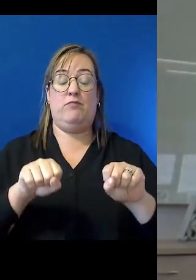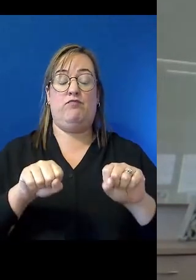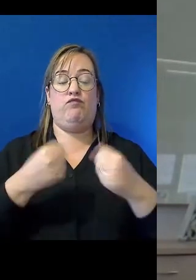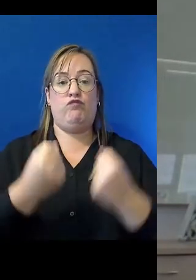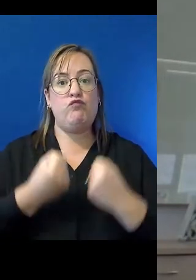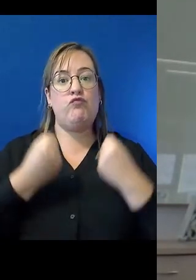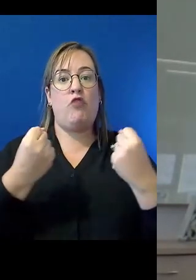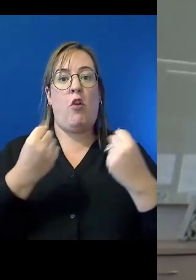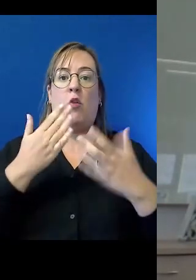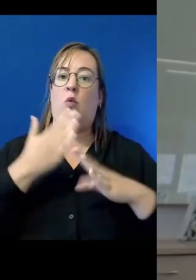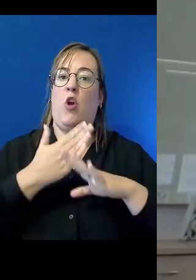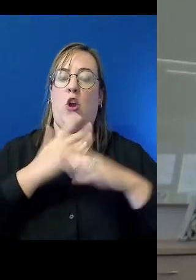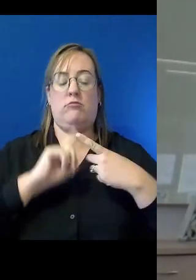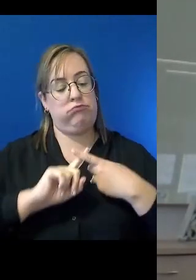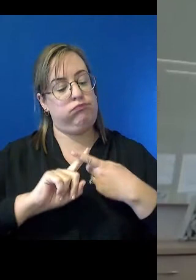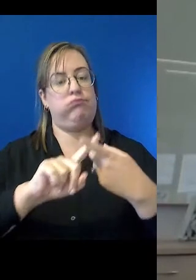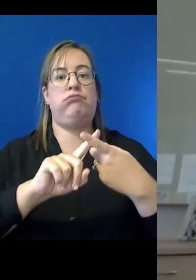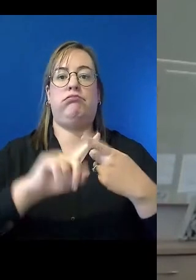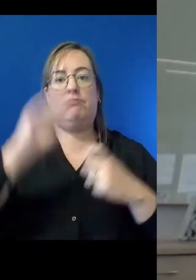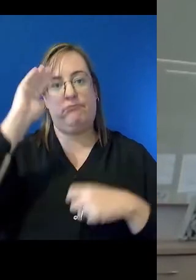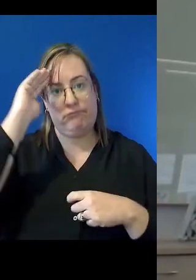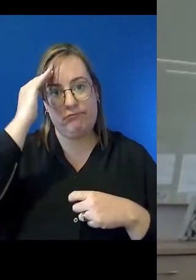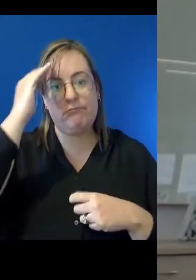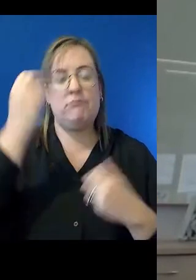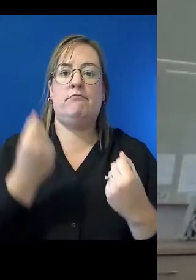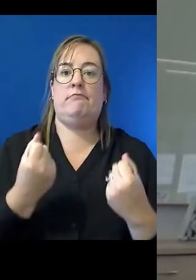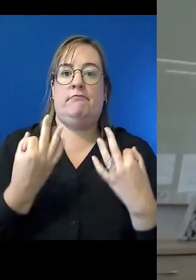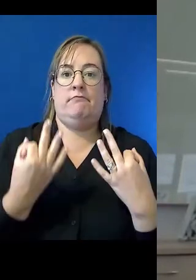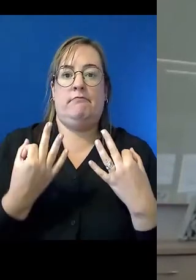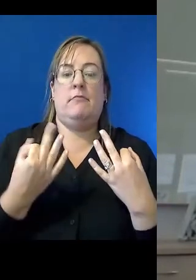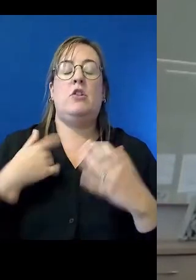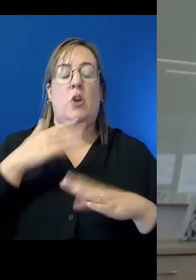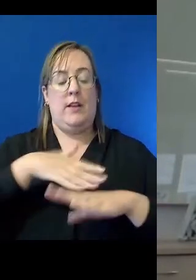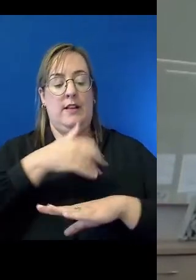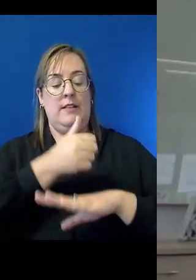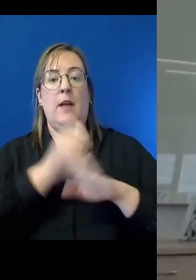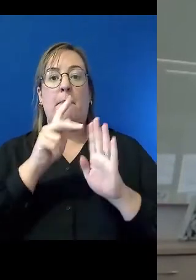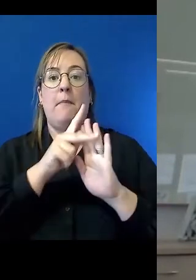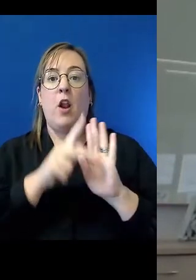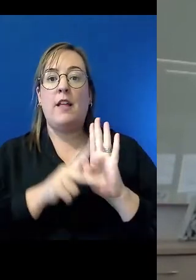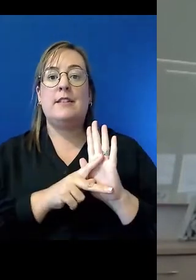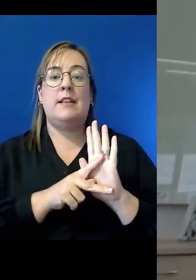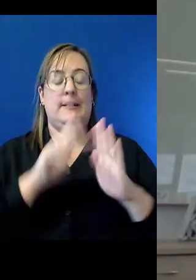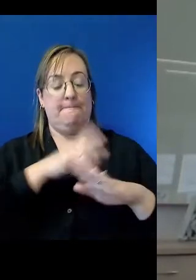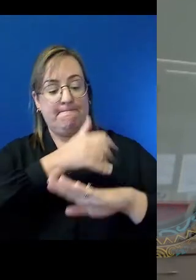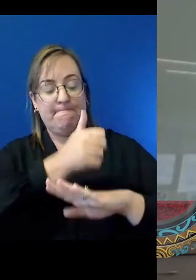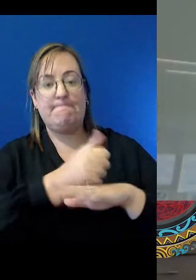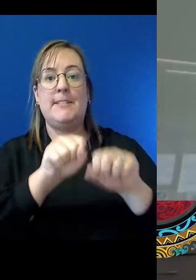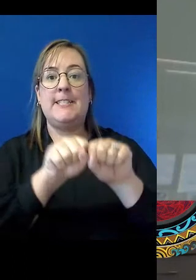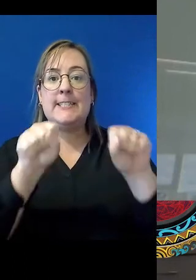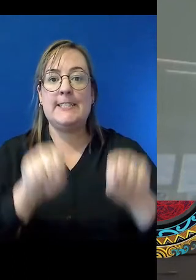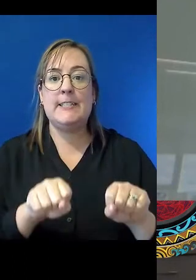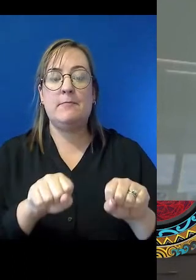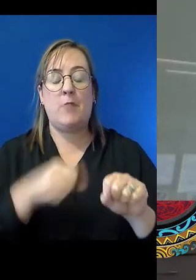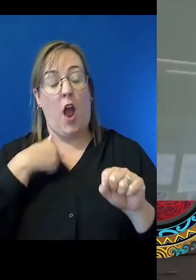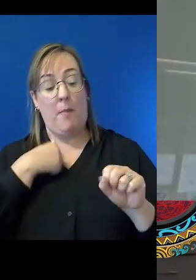team working on the setting up the policies, the systems, monitoring the program,